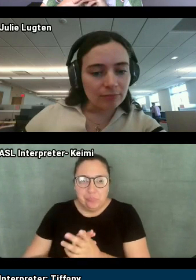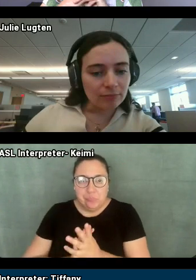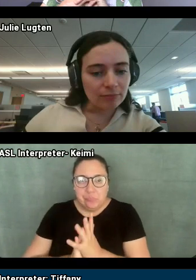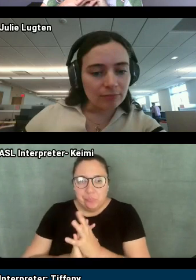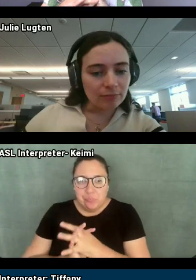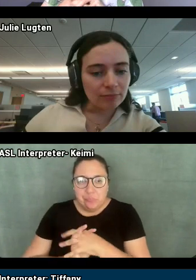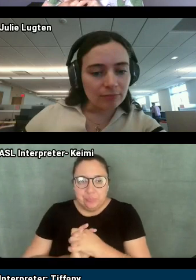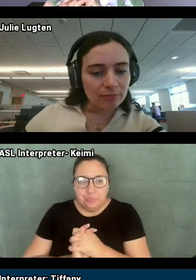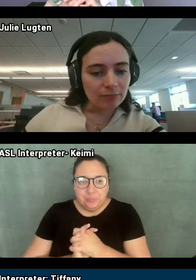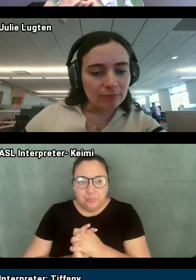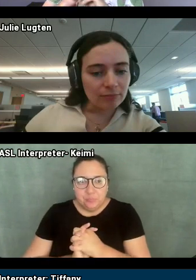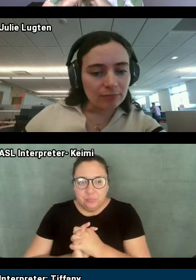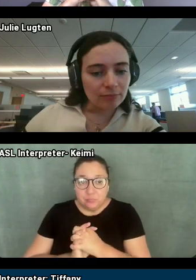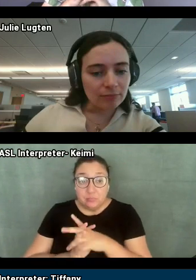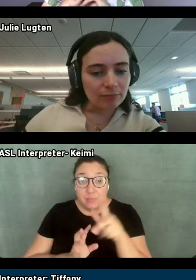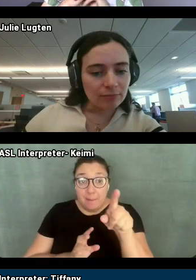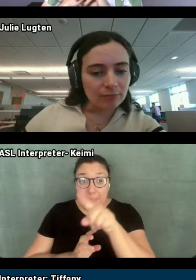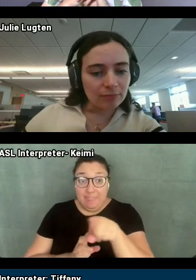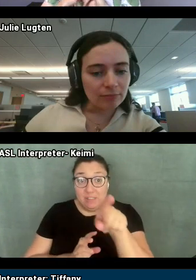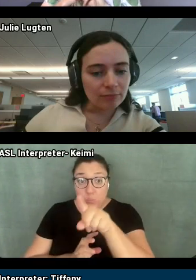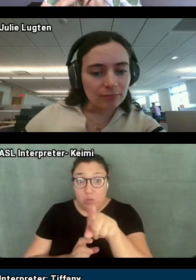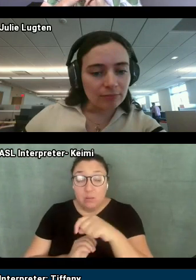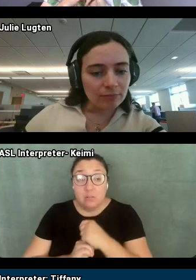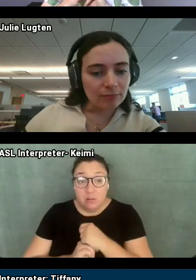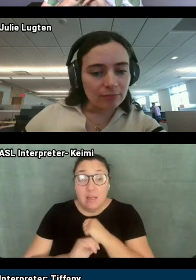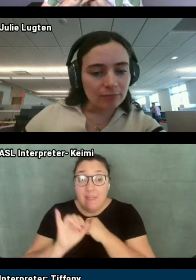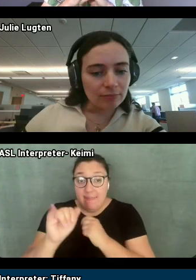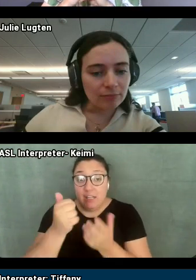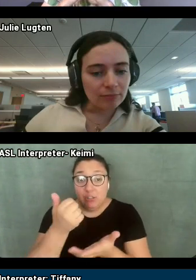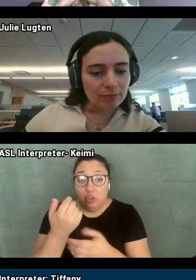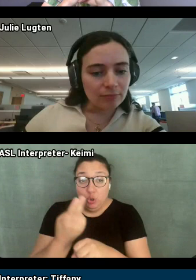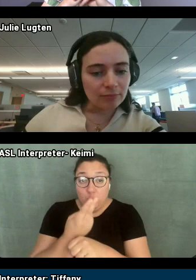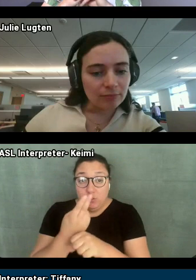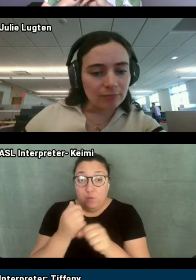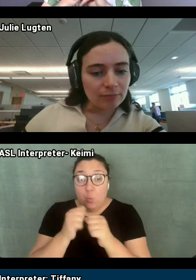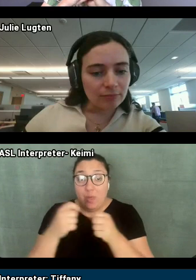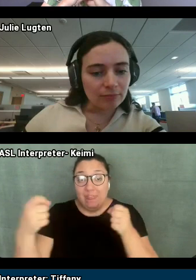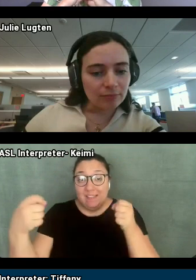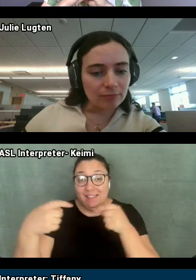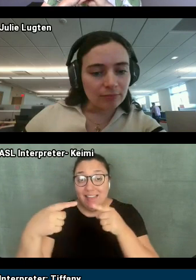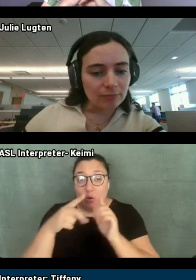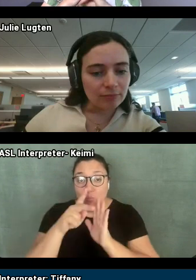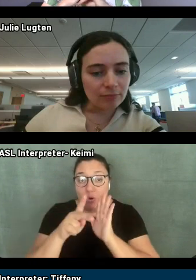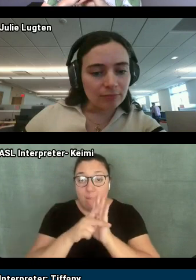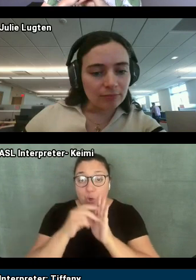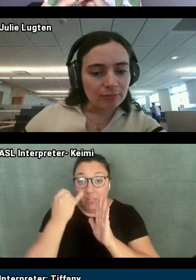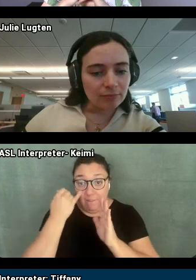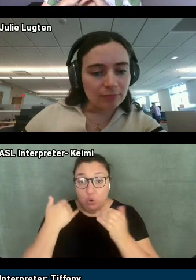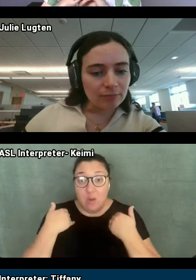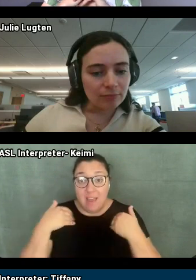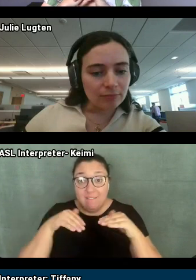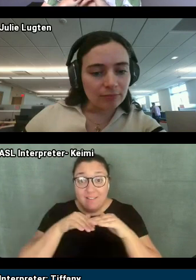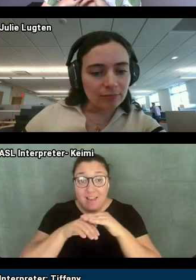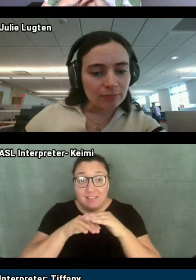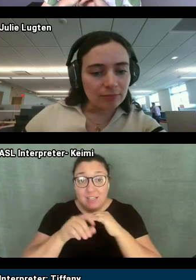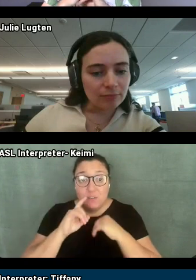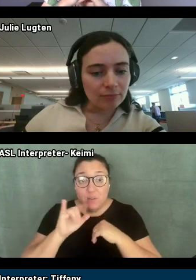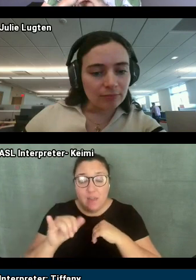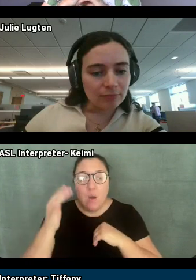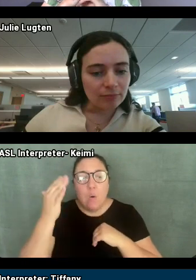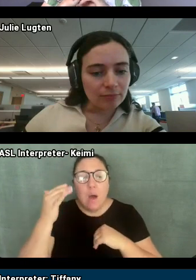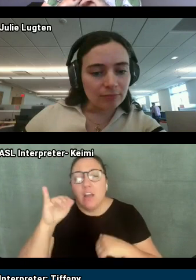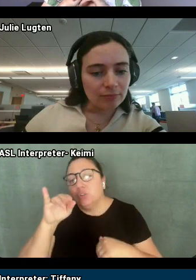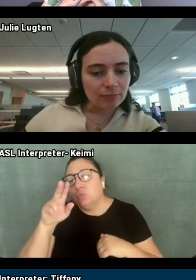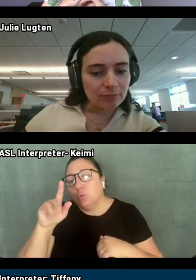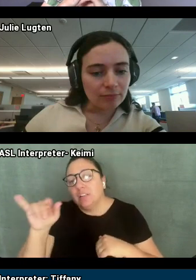But this one is especially useful with the sync property if you have access to that. Because like Julie